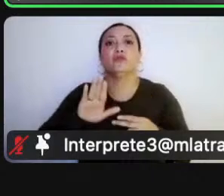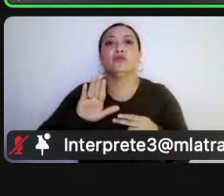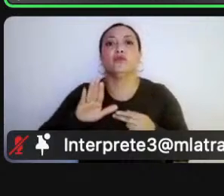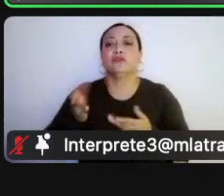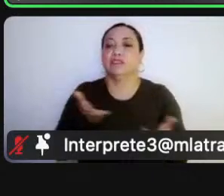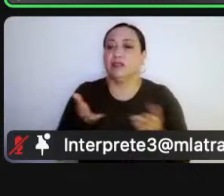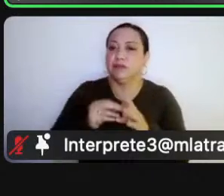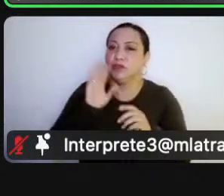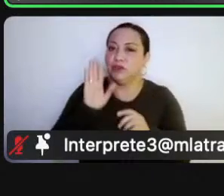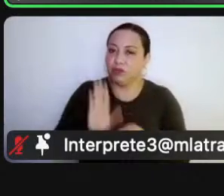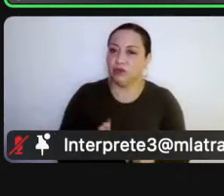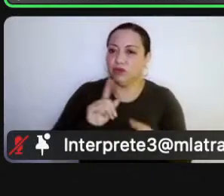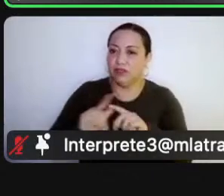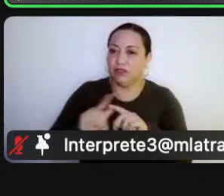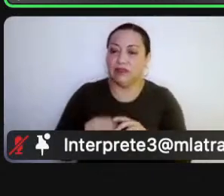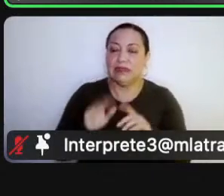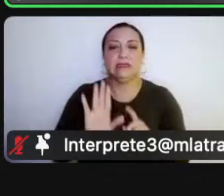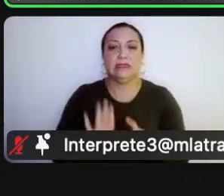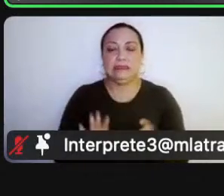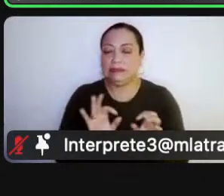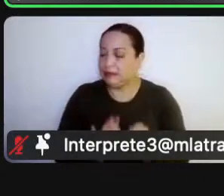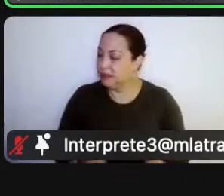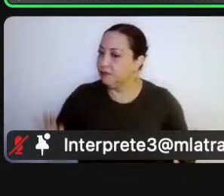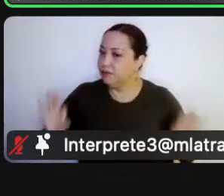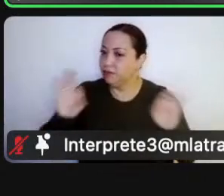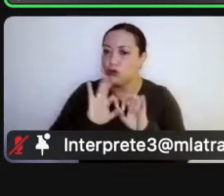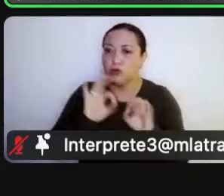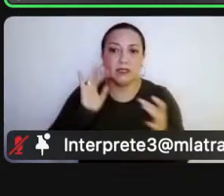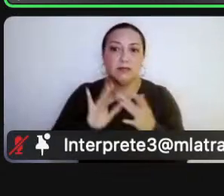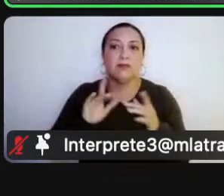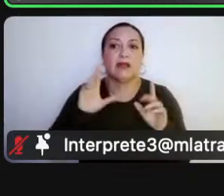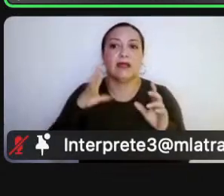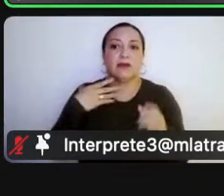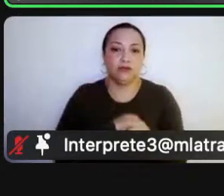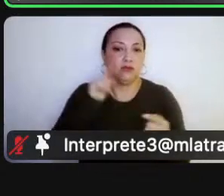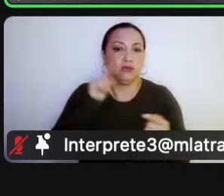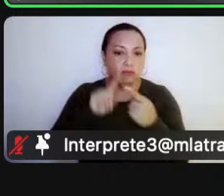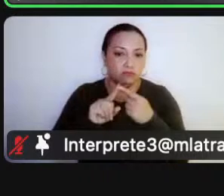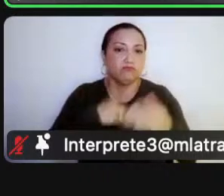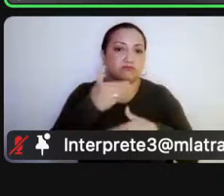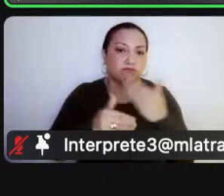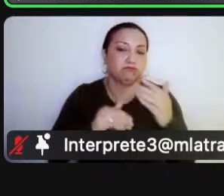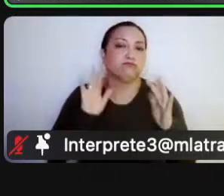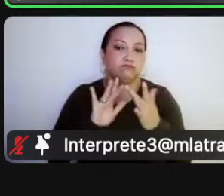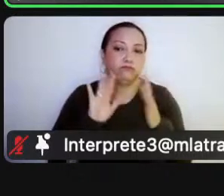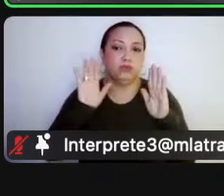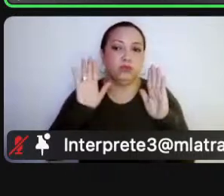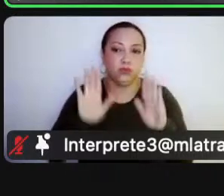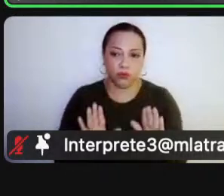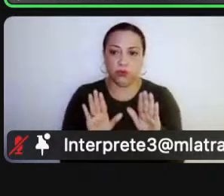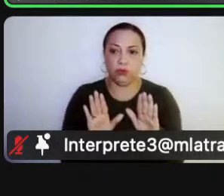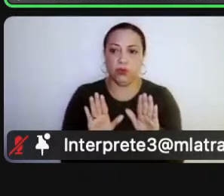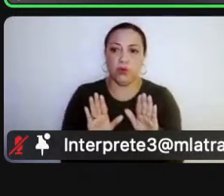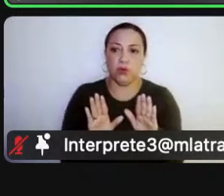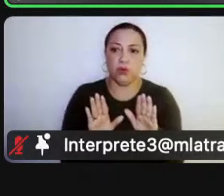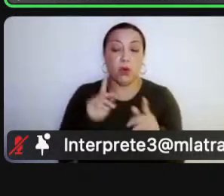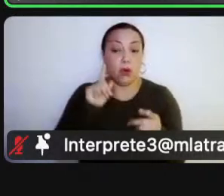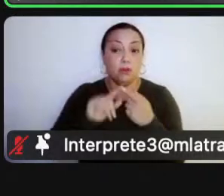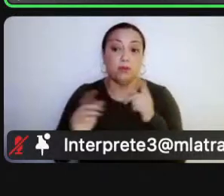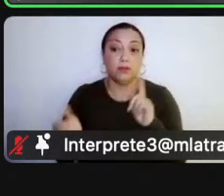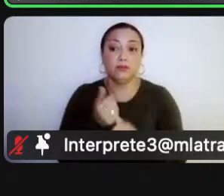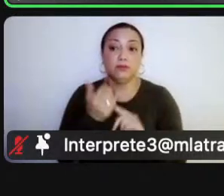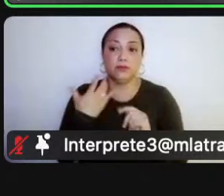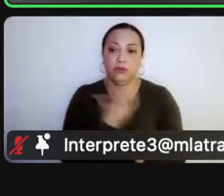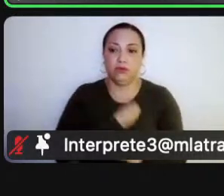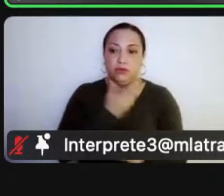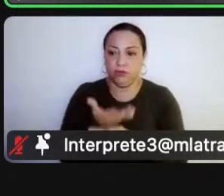directors, service providers, and other will help us reach these